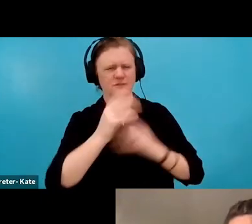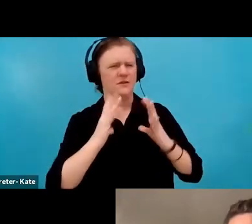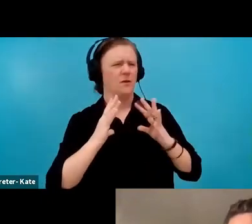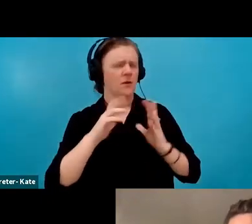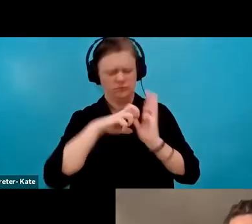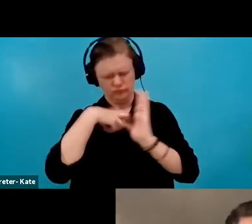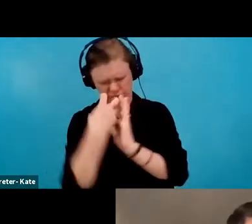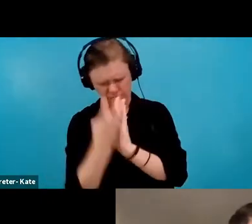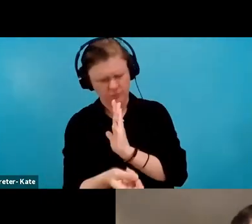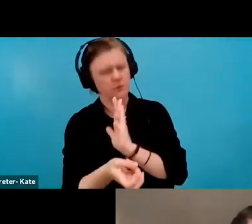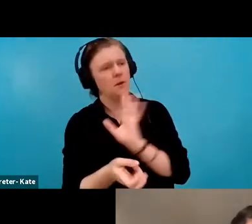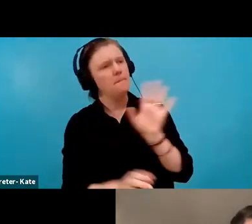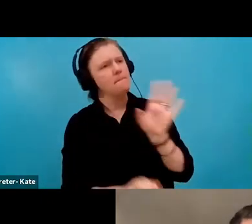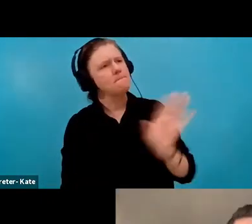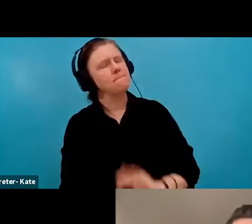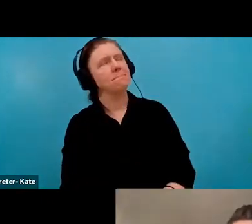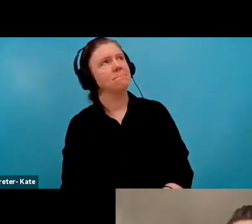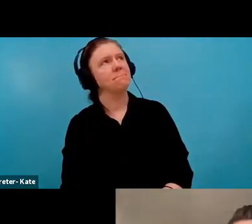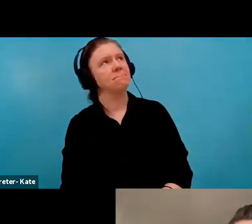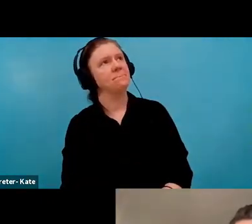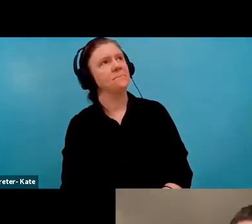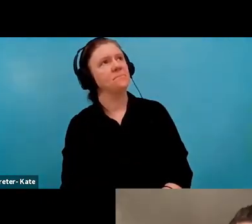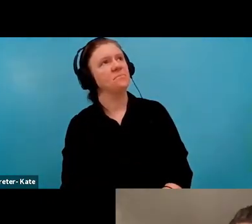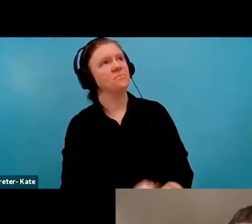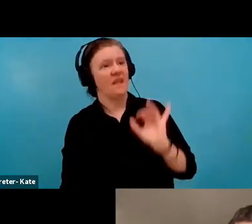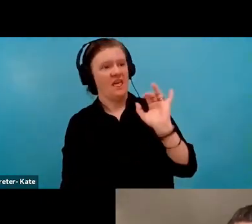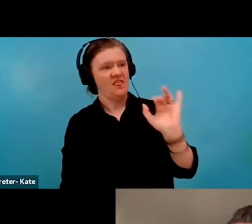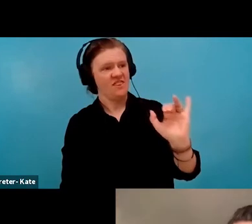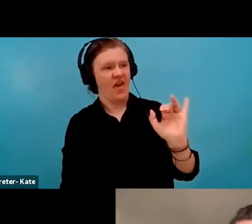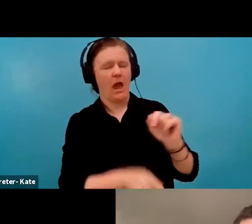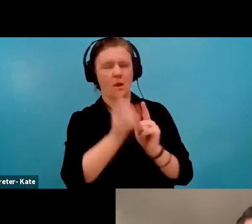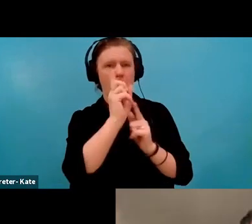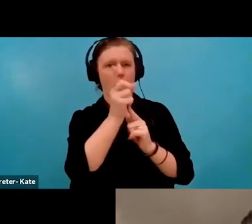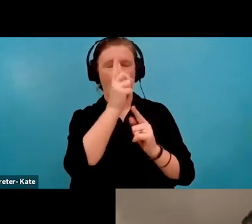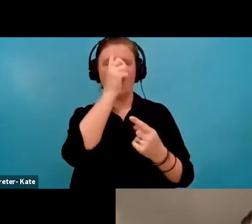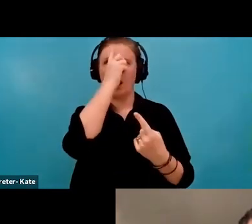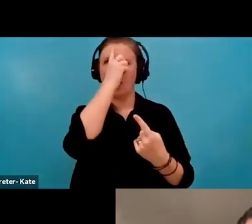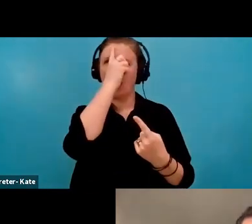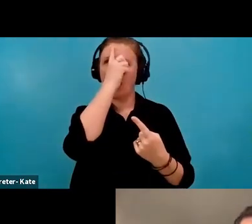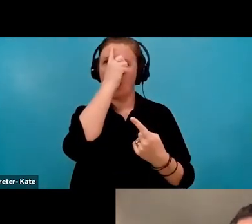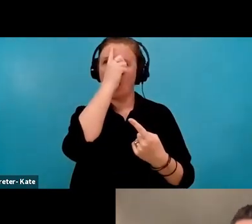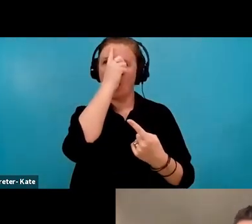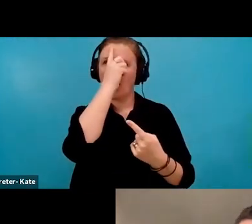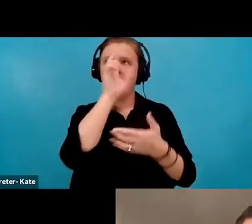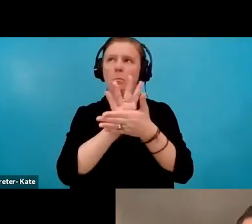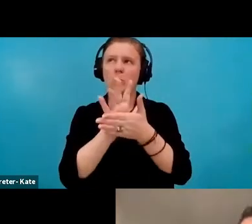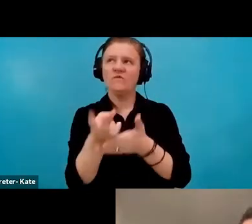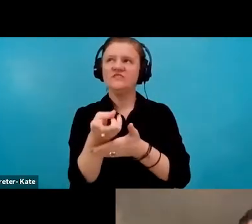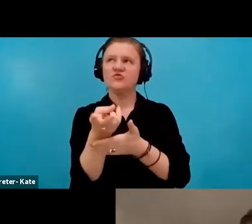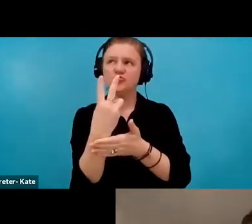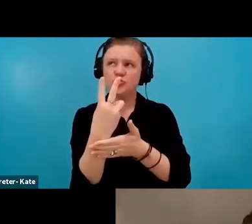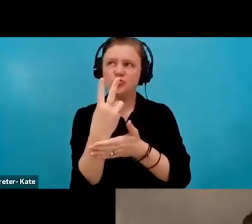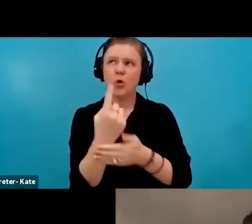work. How has that thinking, that aha moment, that kind of going back to the drawing board, that